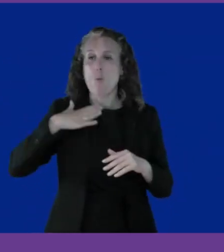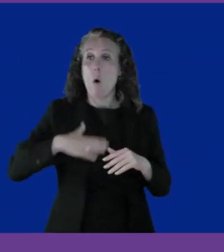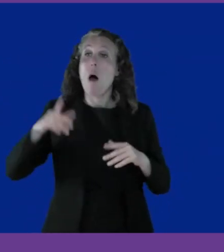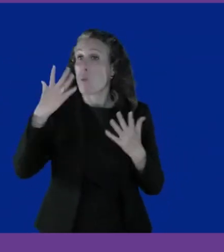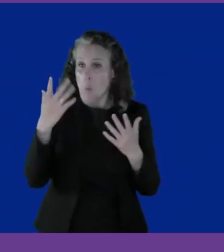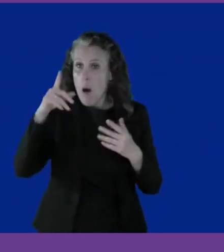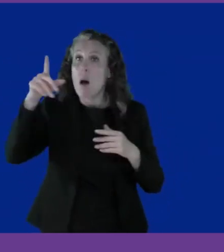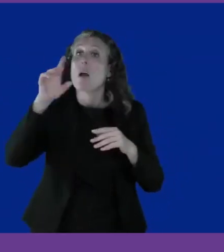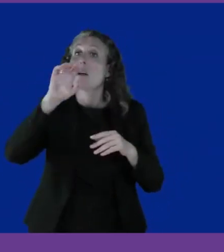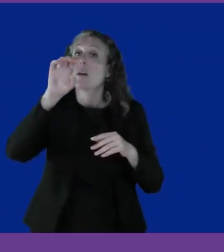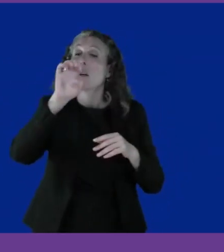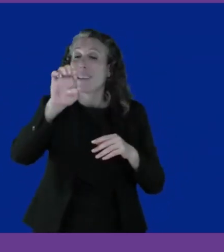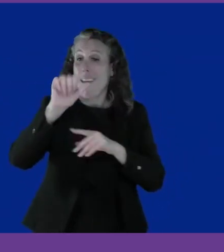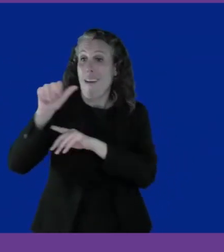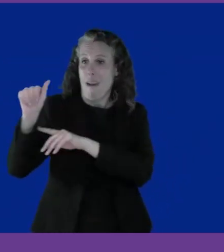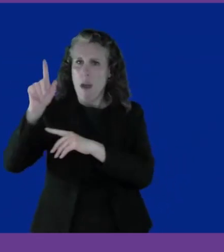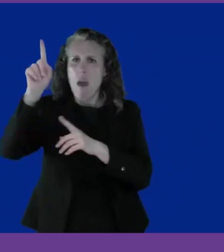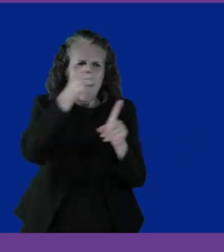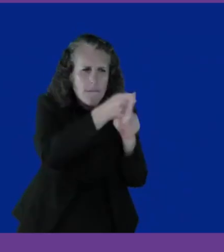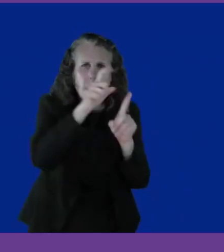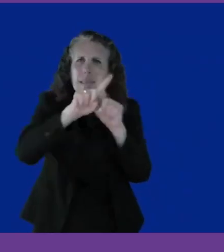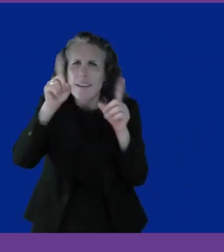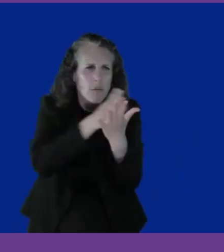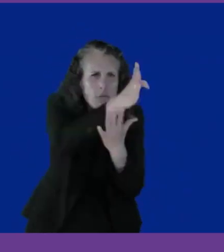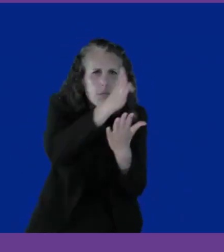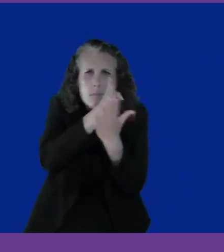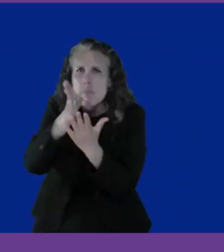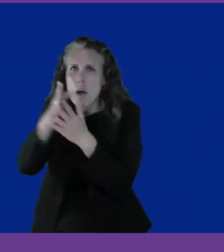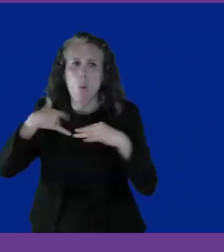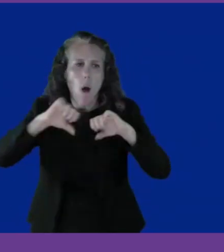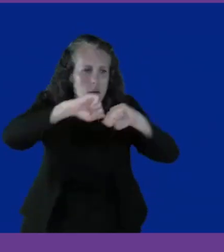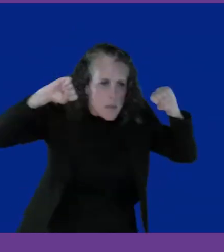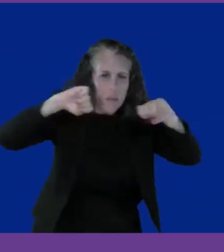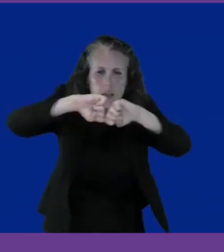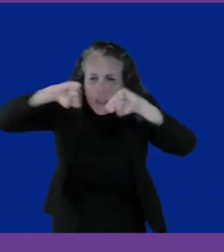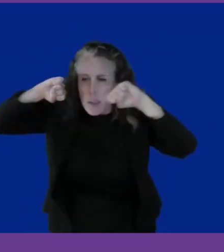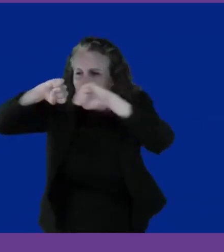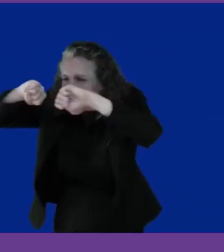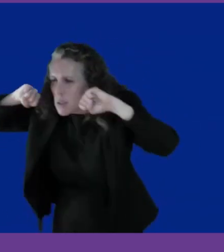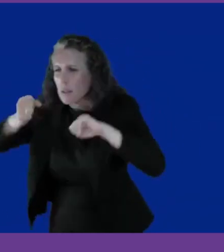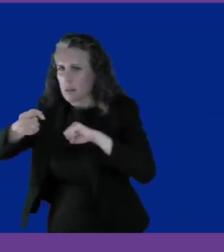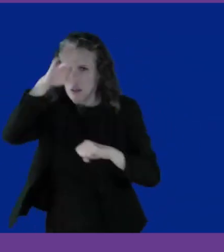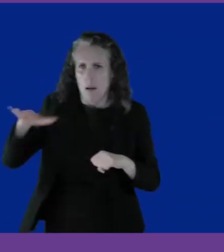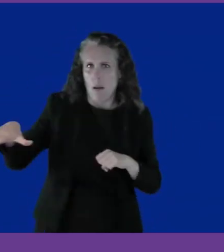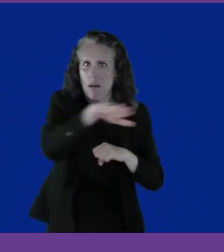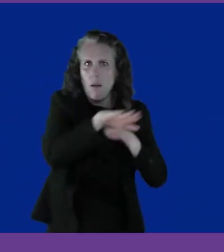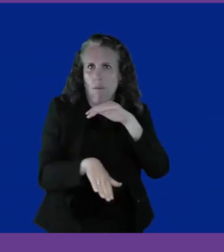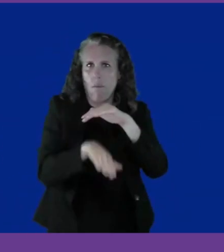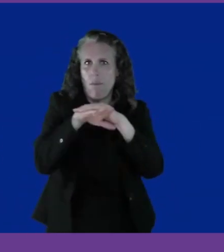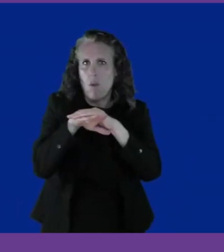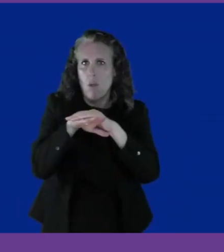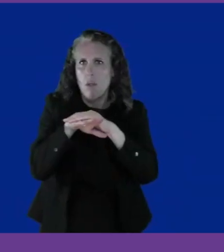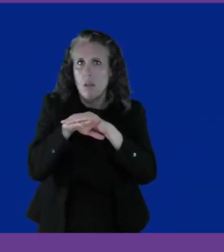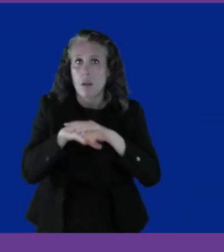Act impact in the industry. So to all of the attendees today